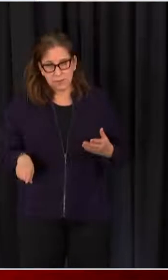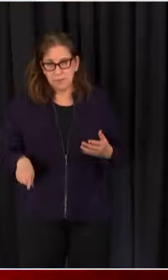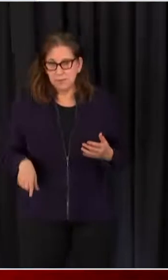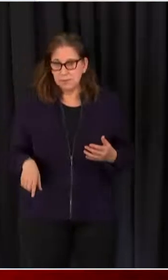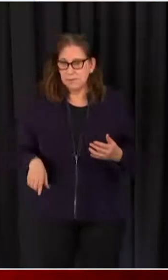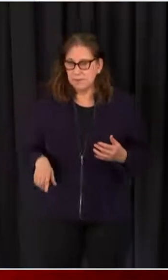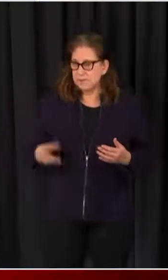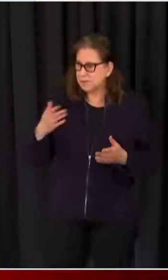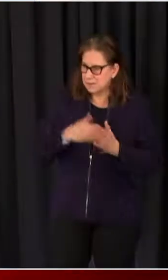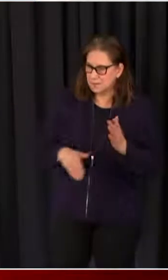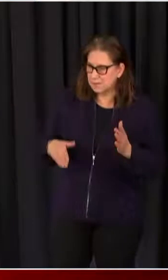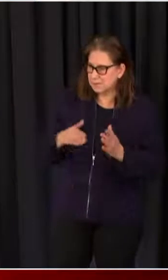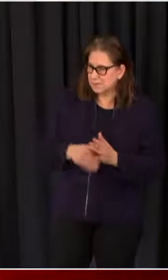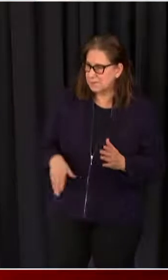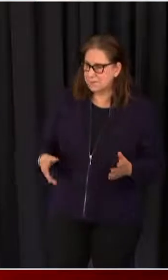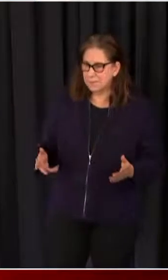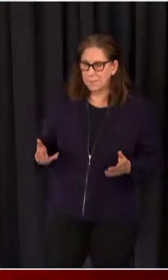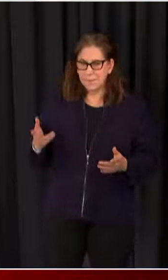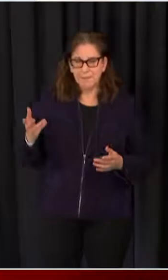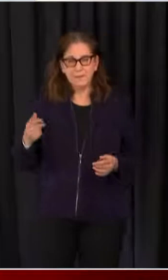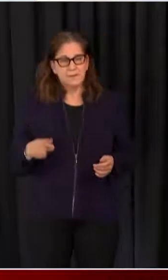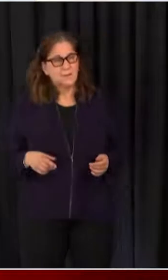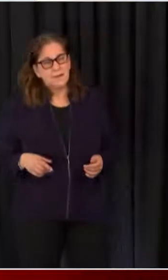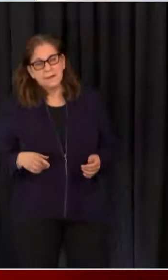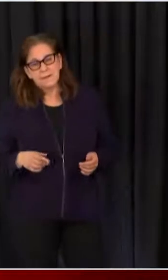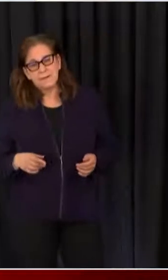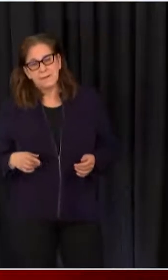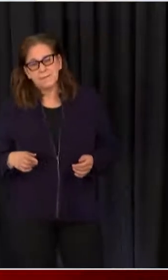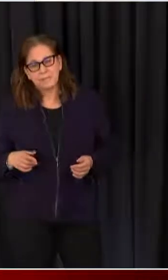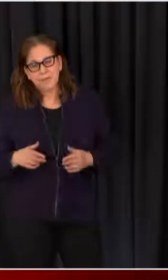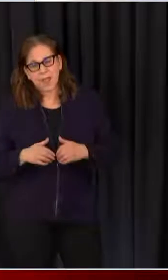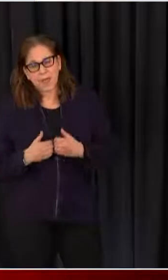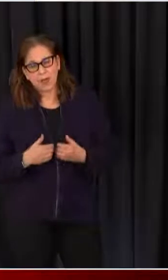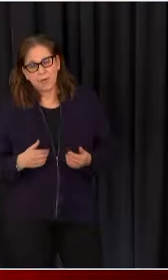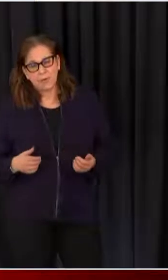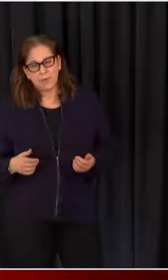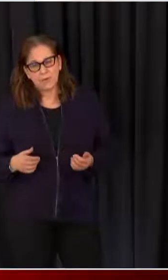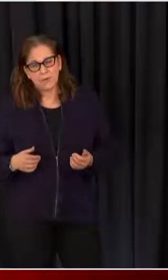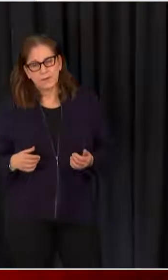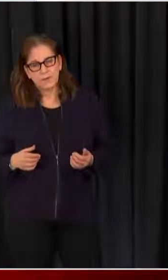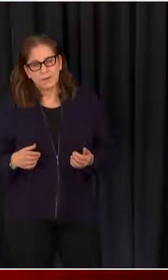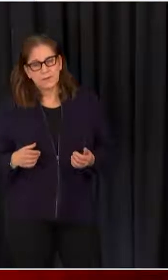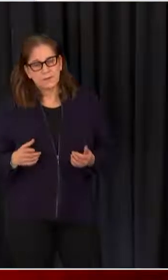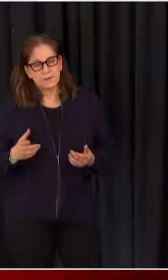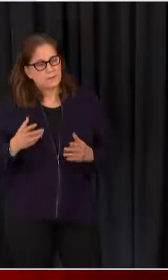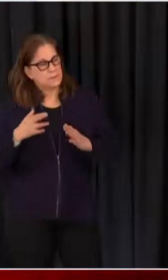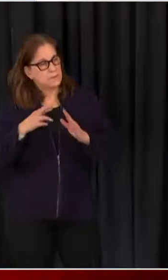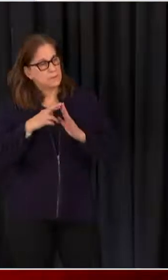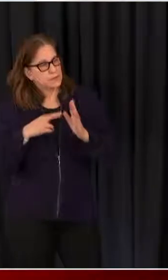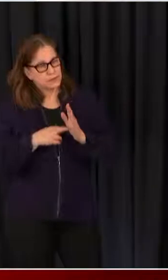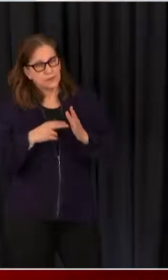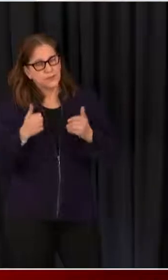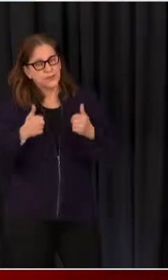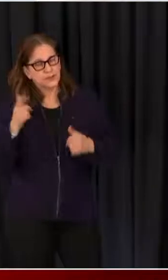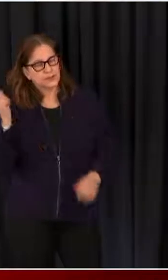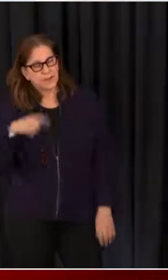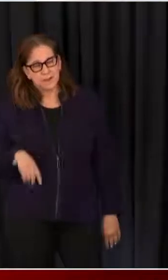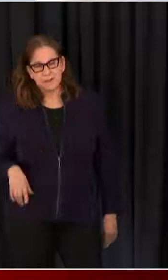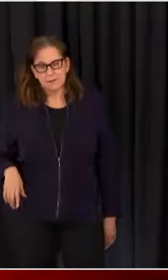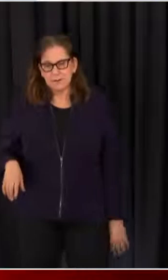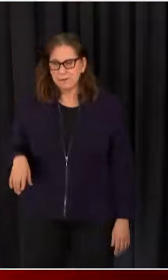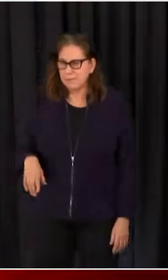you repeat your first question? Absolutely. How does date of registration factor into this? Okay,